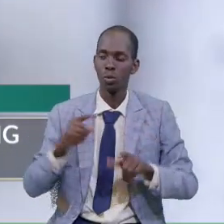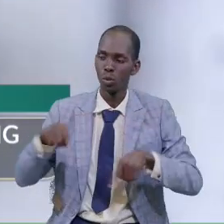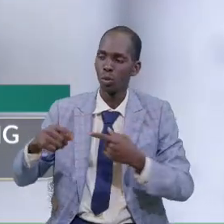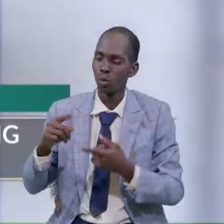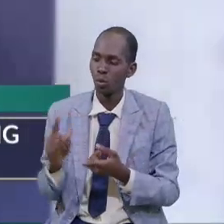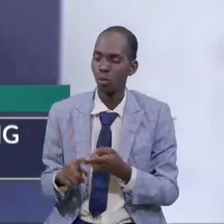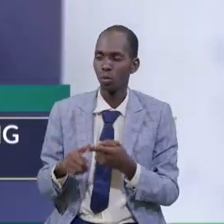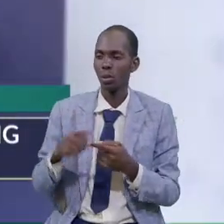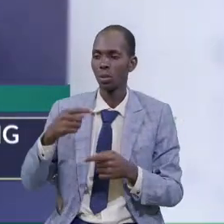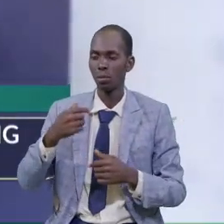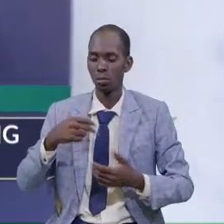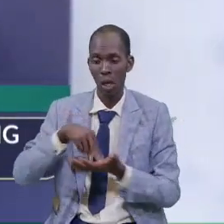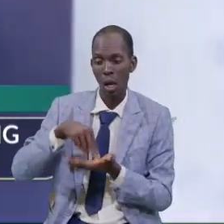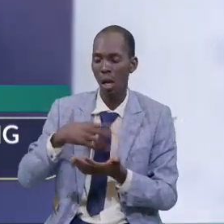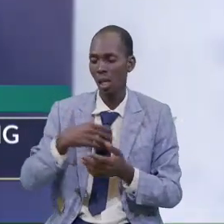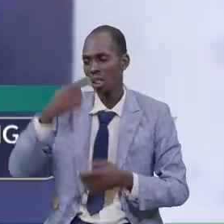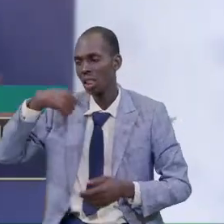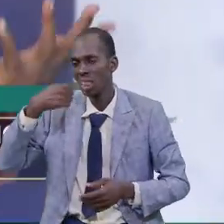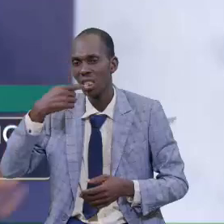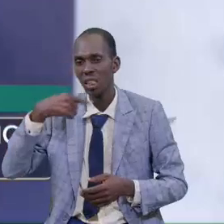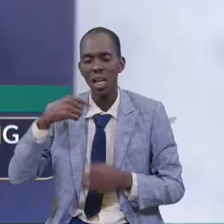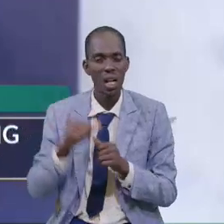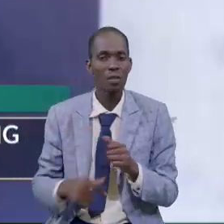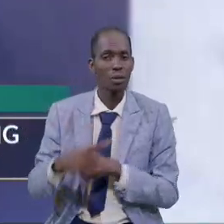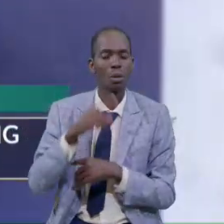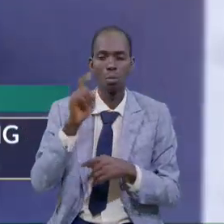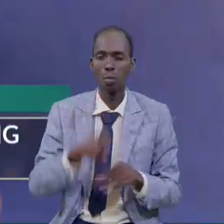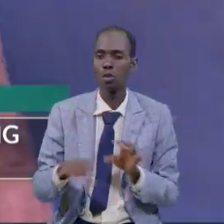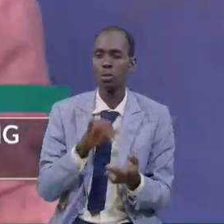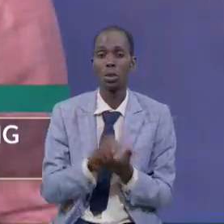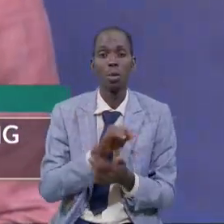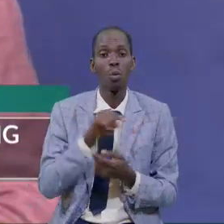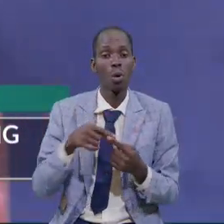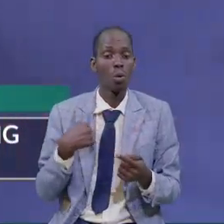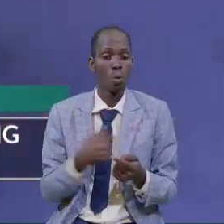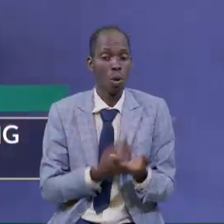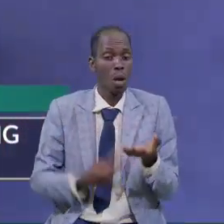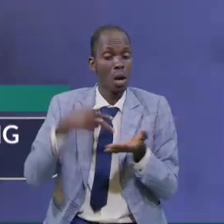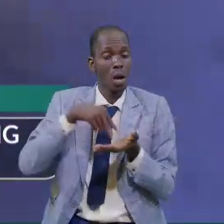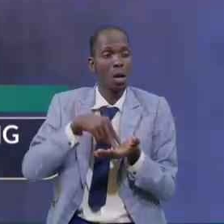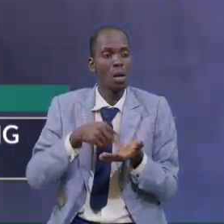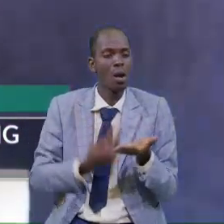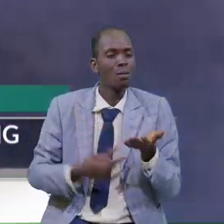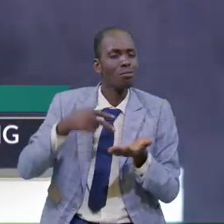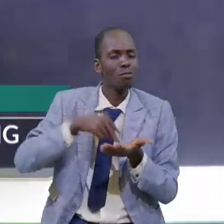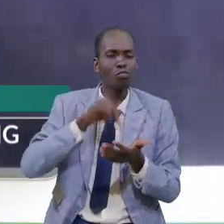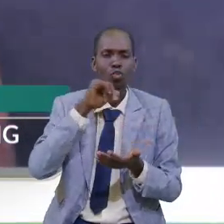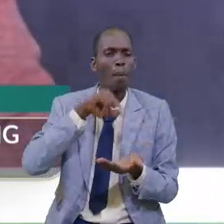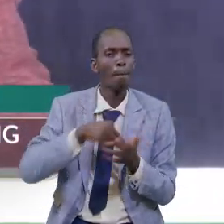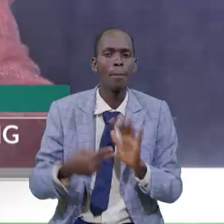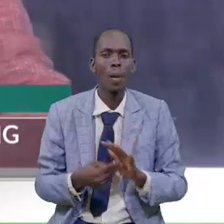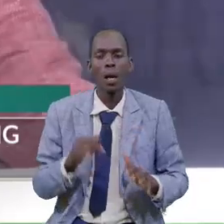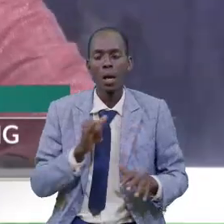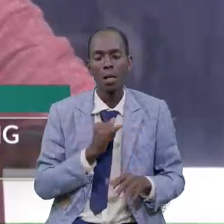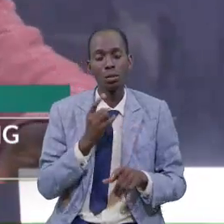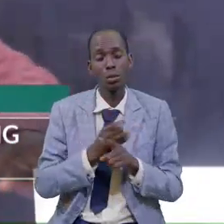our teeth and every day we have to do that. When we arise, arise does not mean, okay, I rub my eyes and